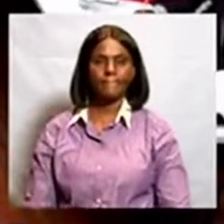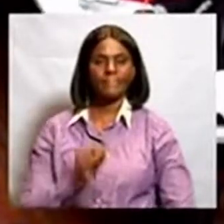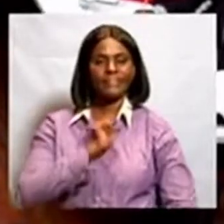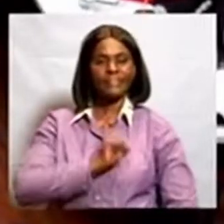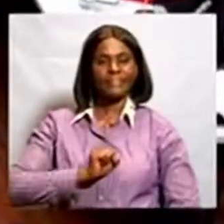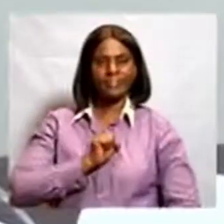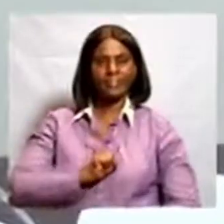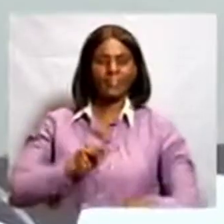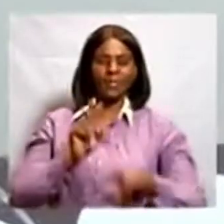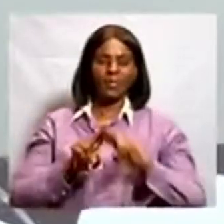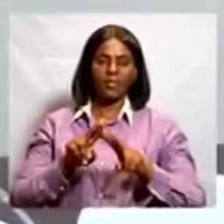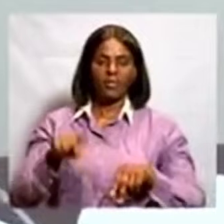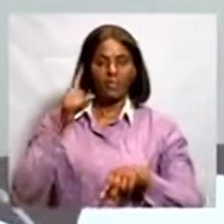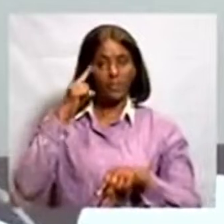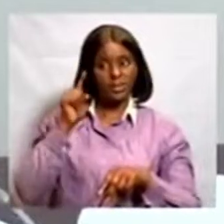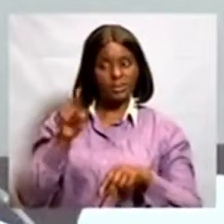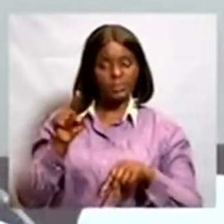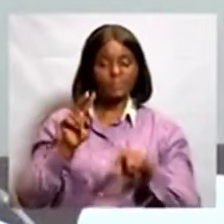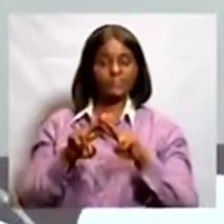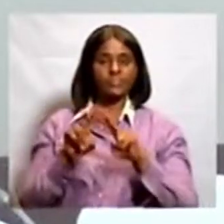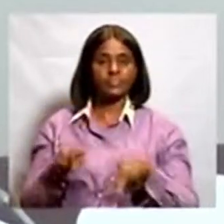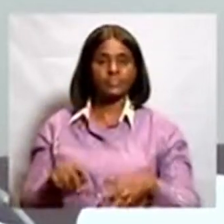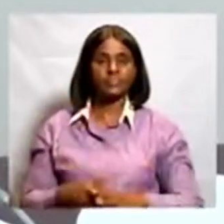Apologize for that, Chair.